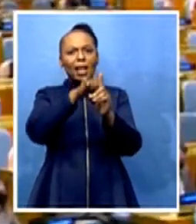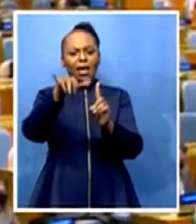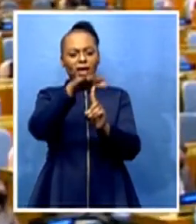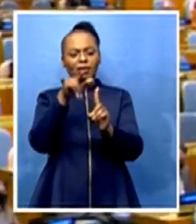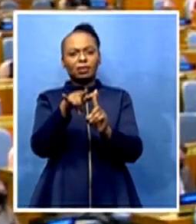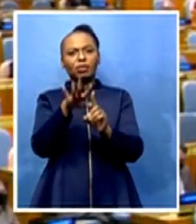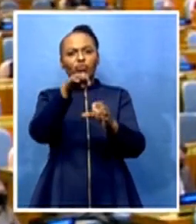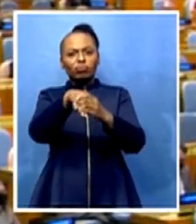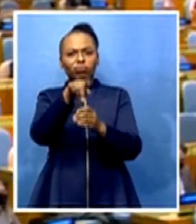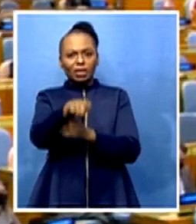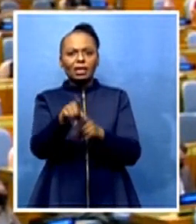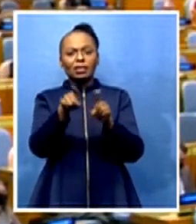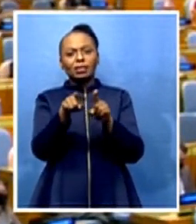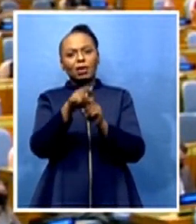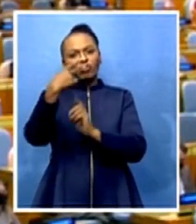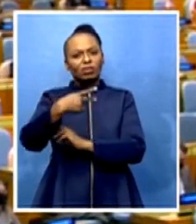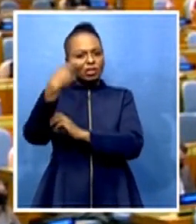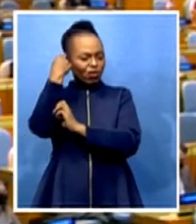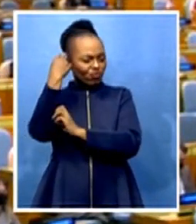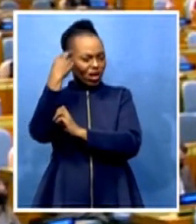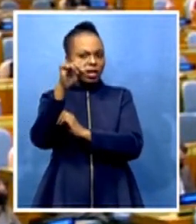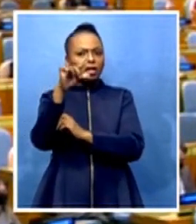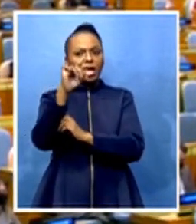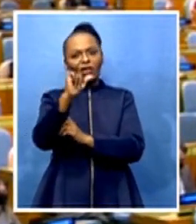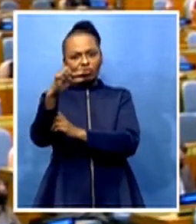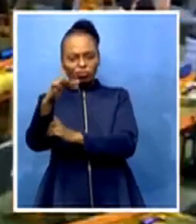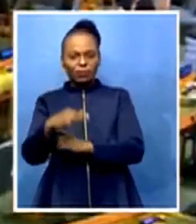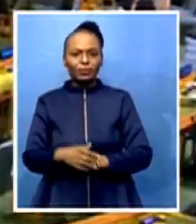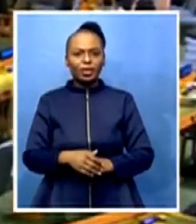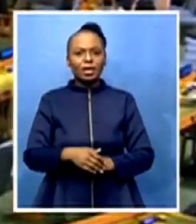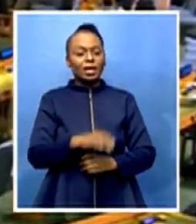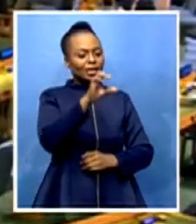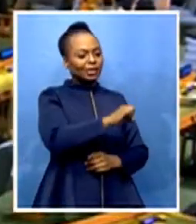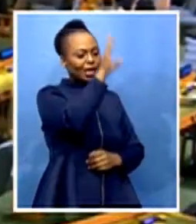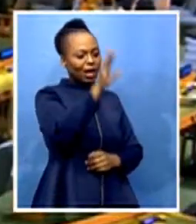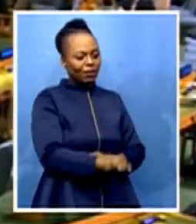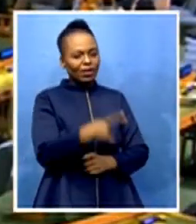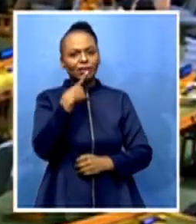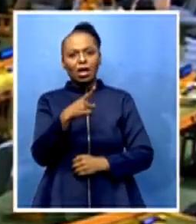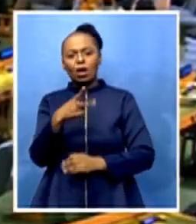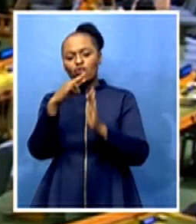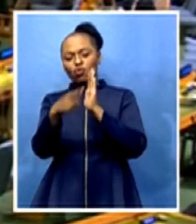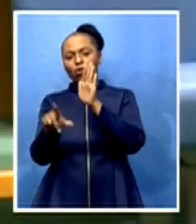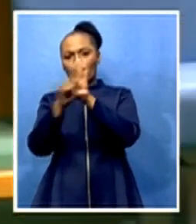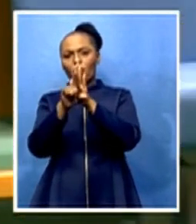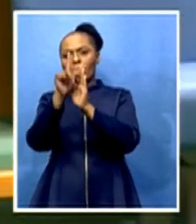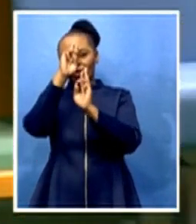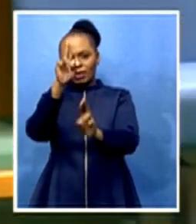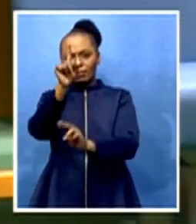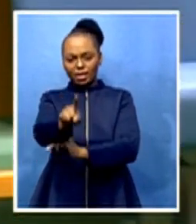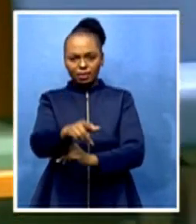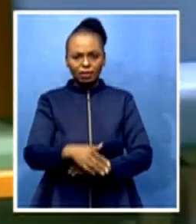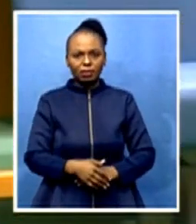General. South Africa called for the rule of law to be respected. We believe that the developments in